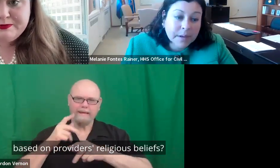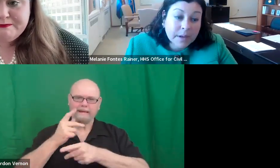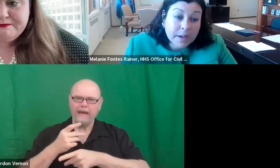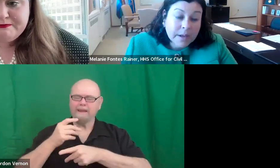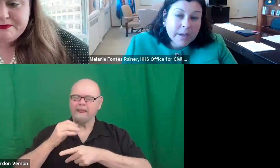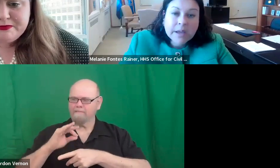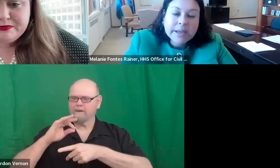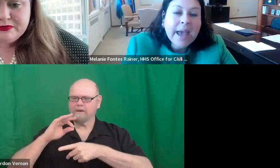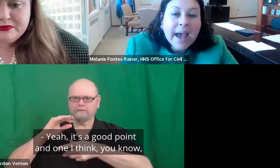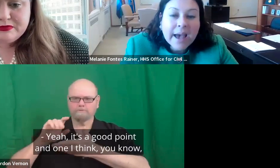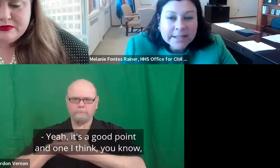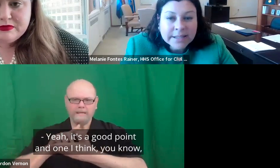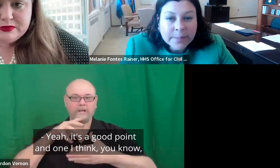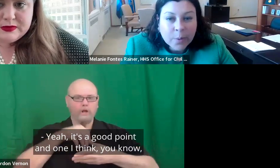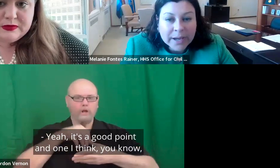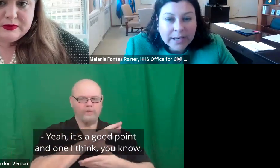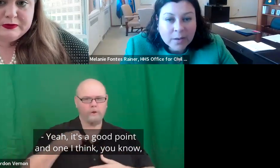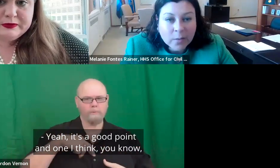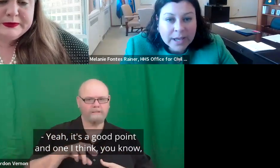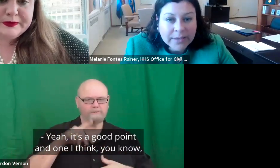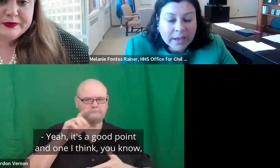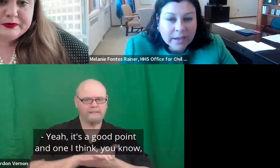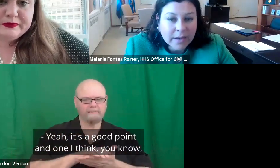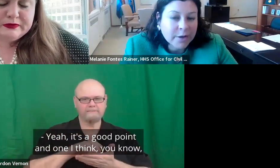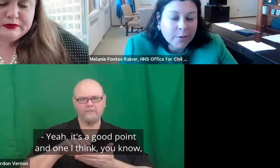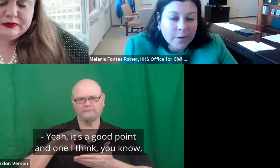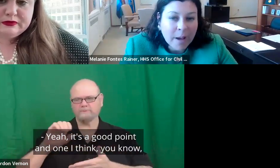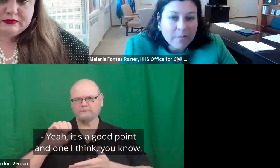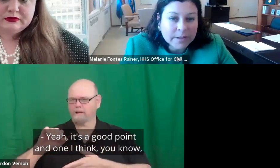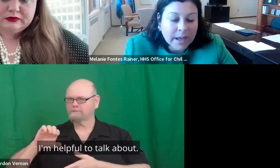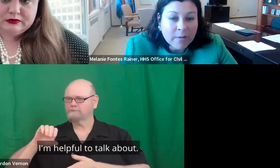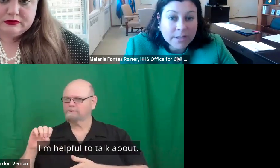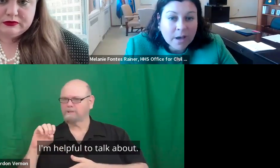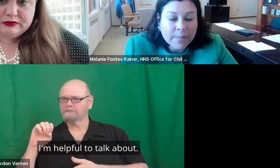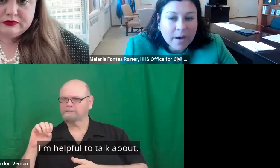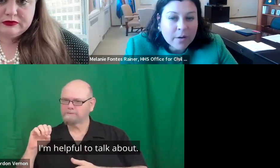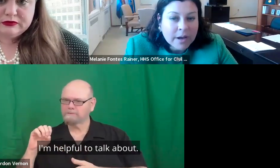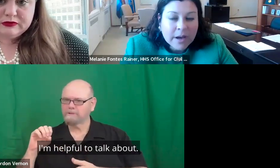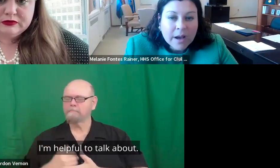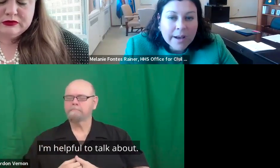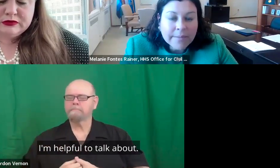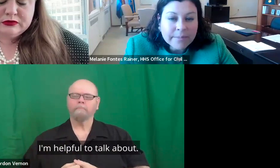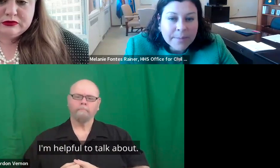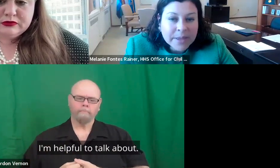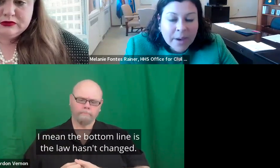beliefs? Yeah, it's a good point, and one I think, I'm helpful to talk about. I mean, the